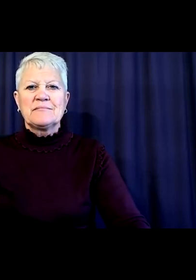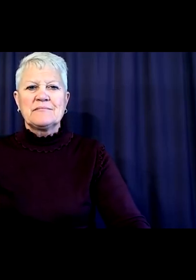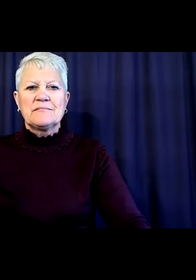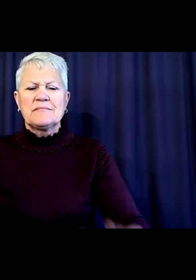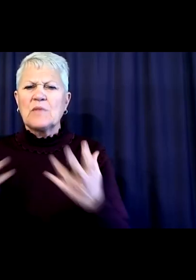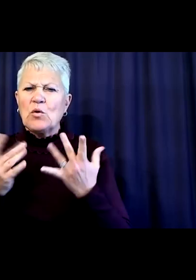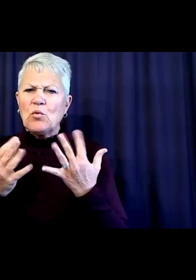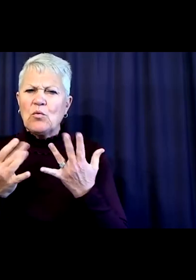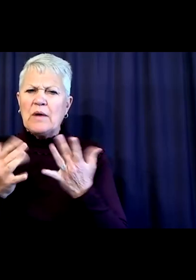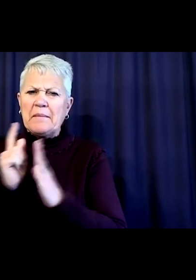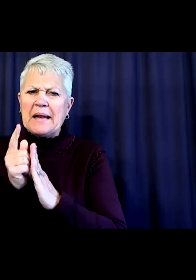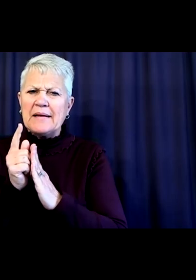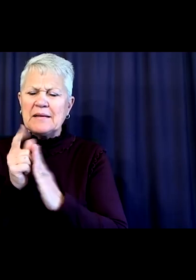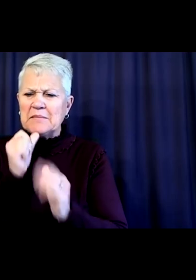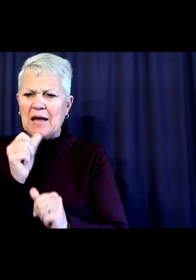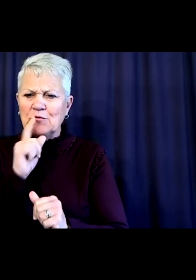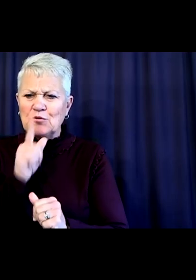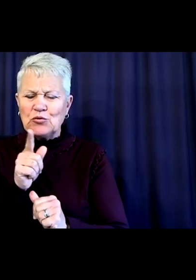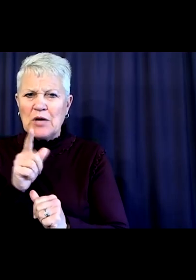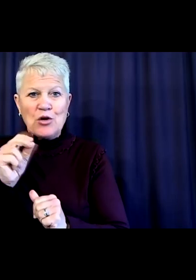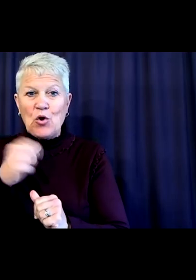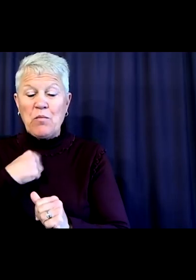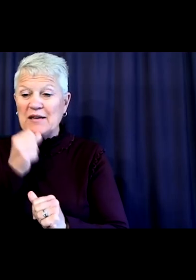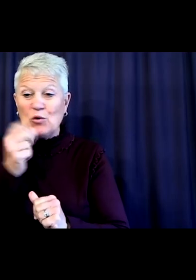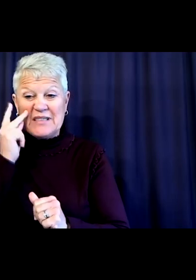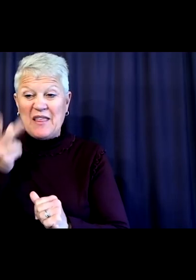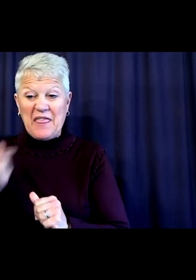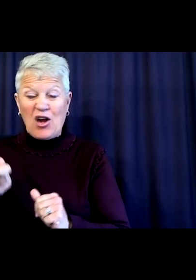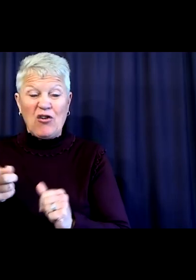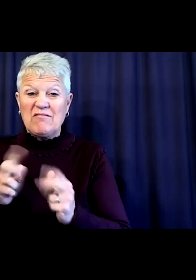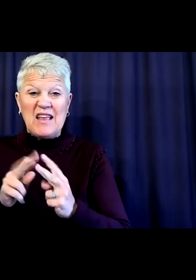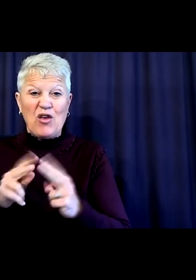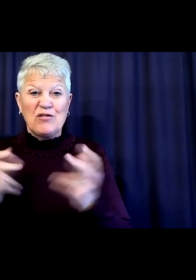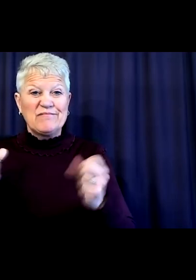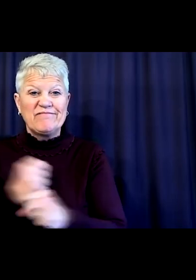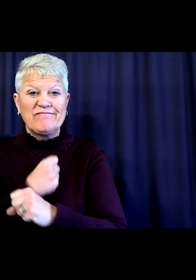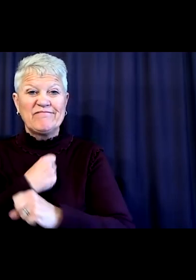Wait, not true. Nope, I don't see it there either.